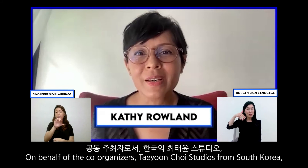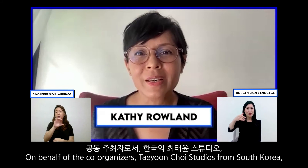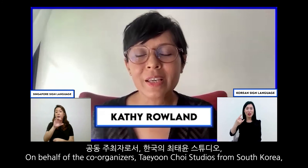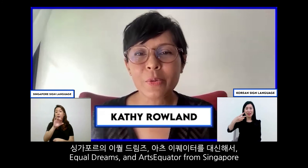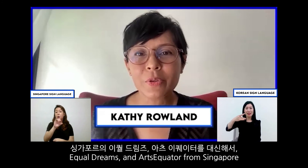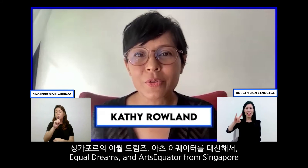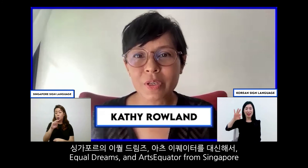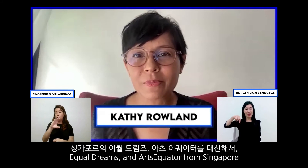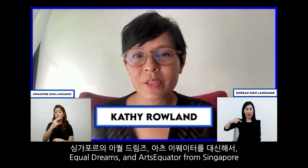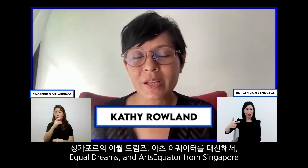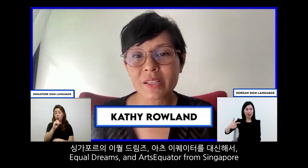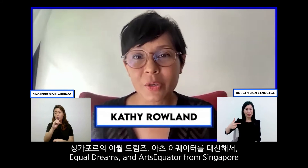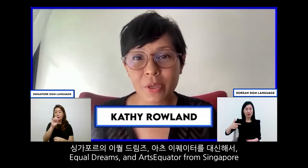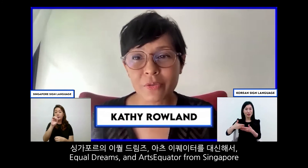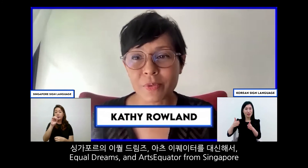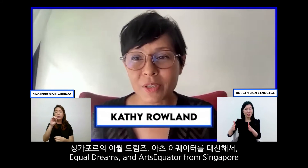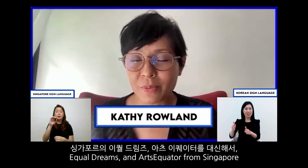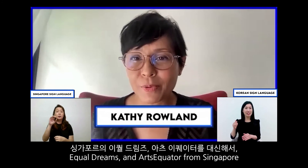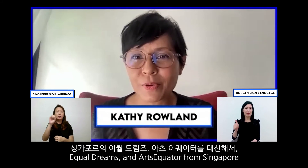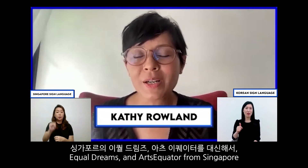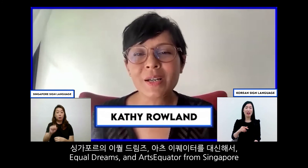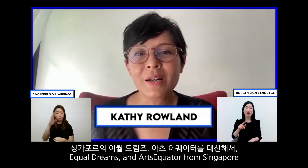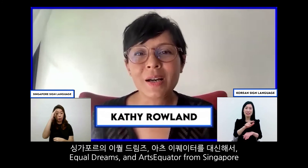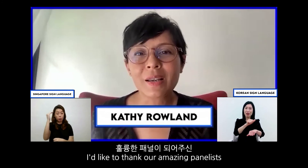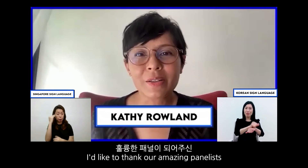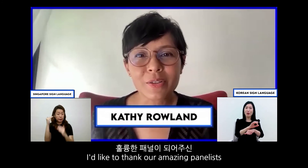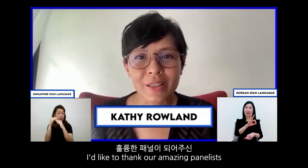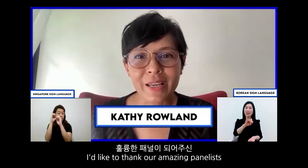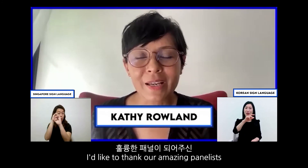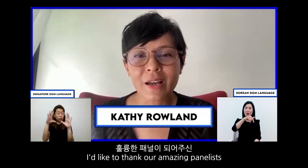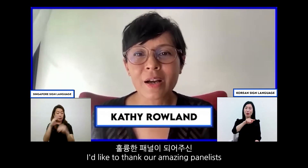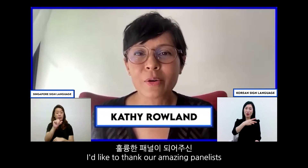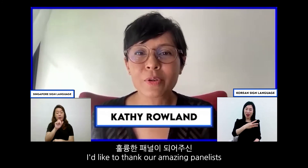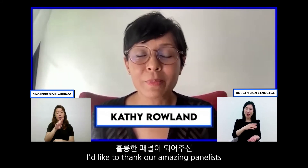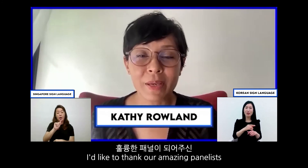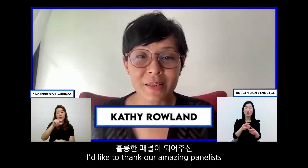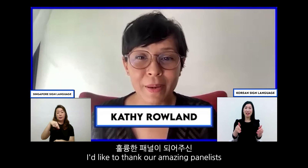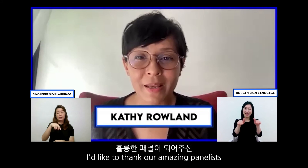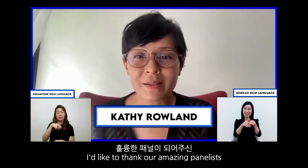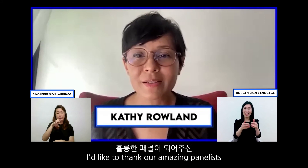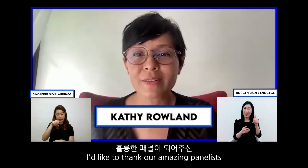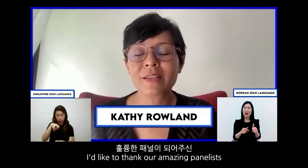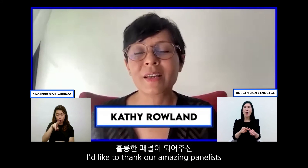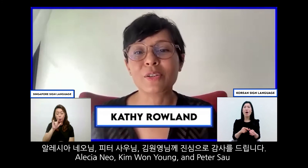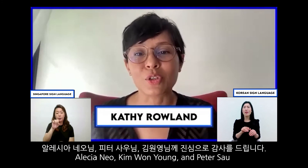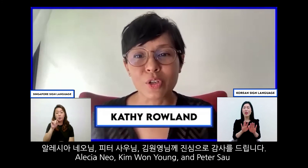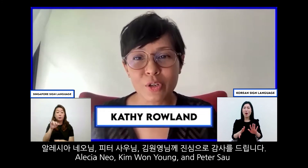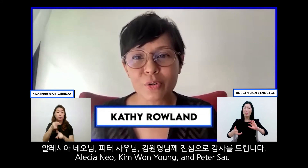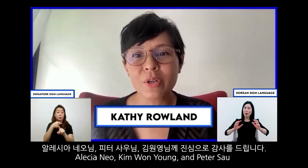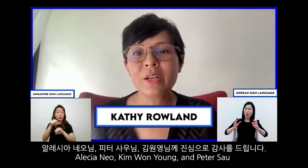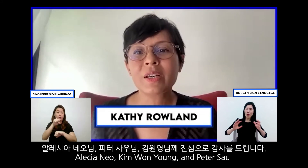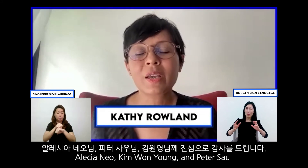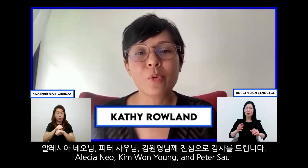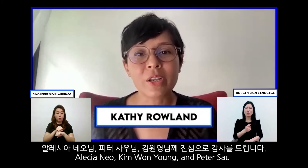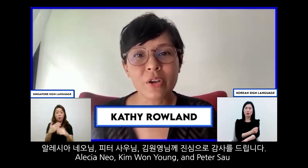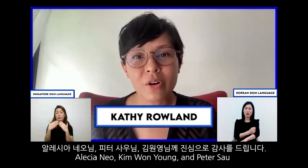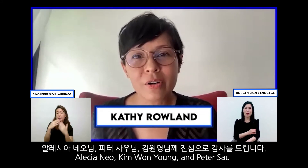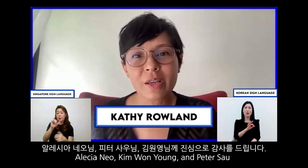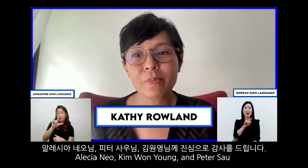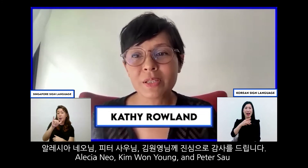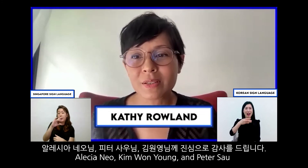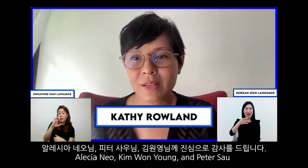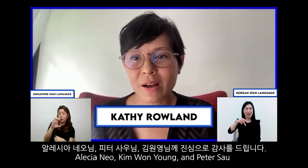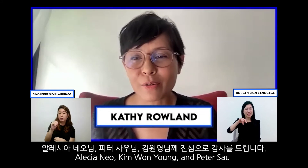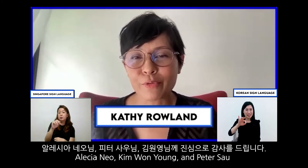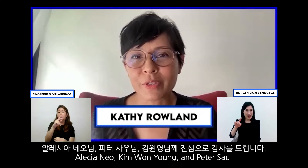Korea, Equal Dreams and ArtsEquator from Singapore, I'd like to thank our amazing panelists, Alecia Neo, Kim